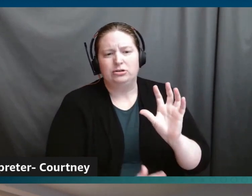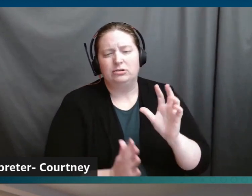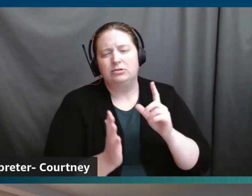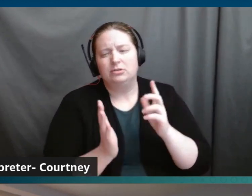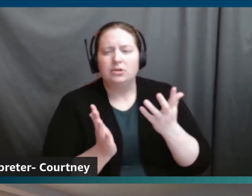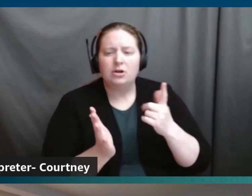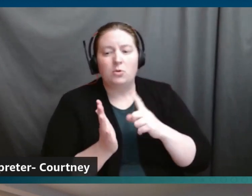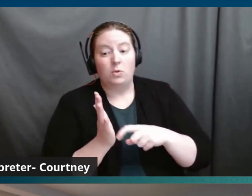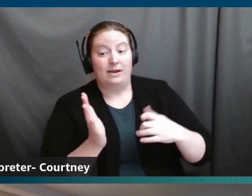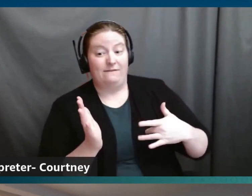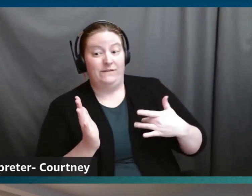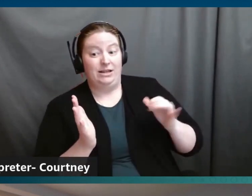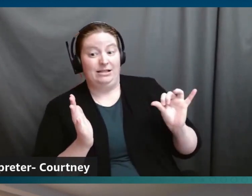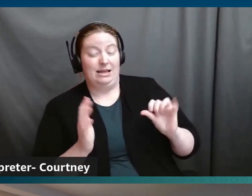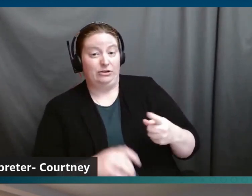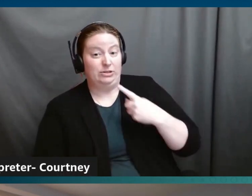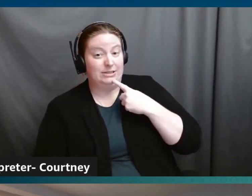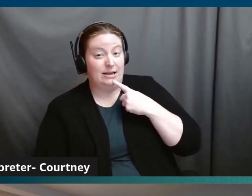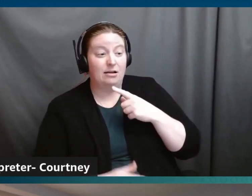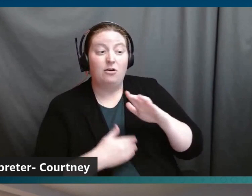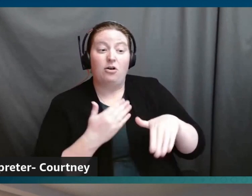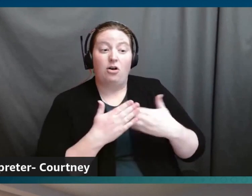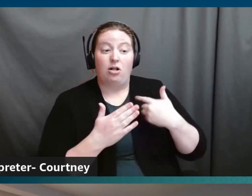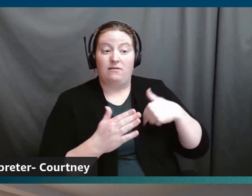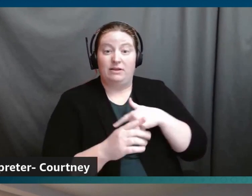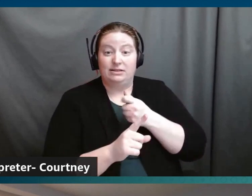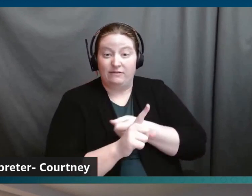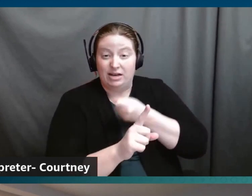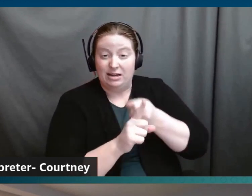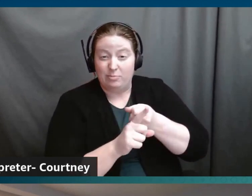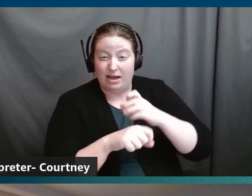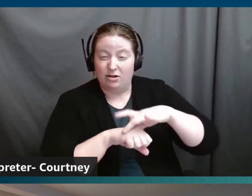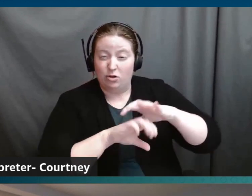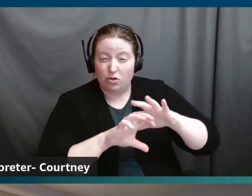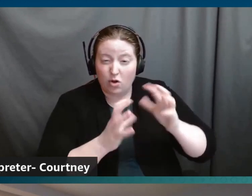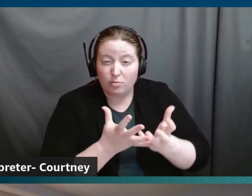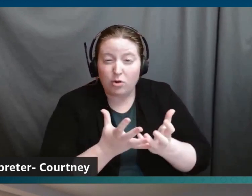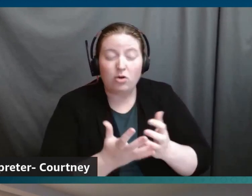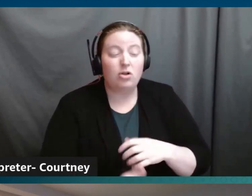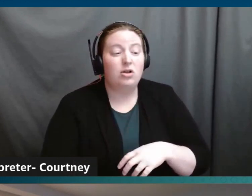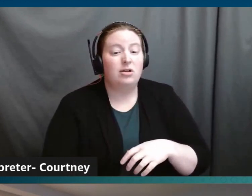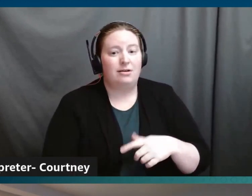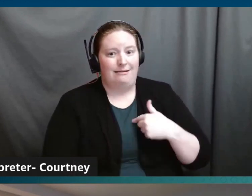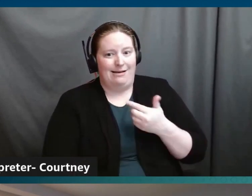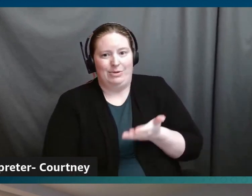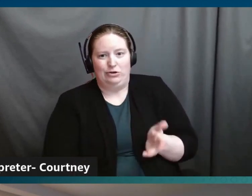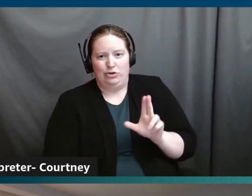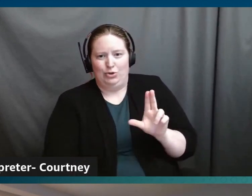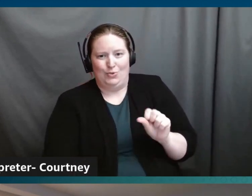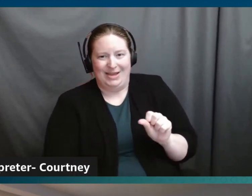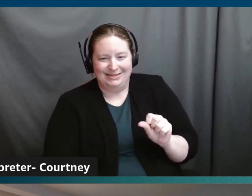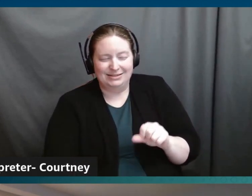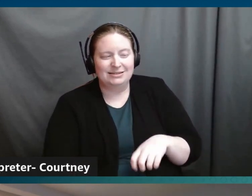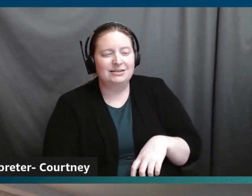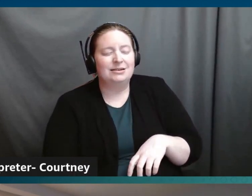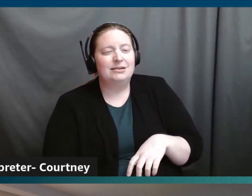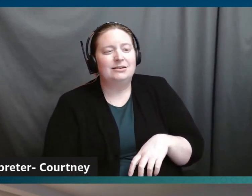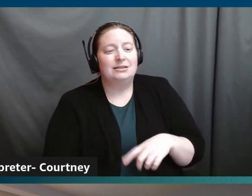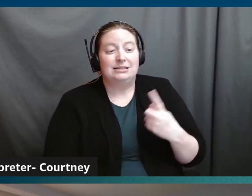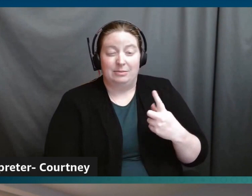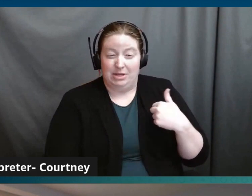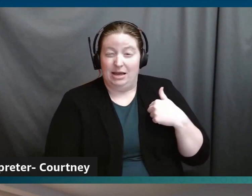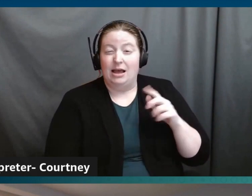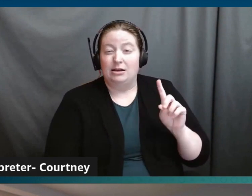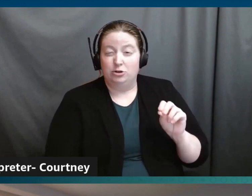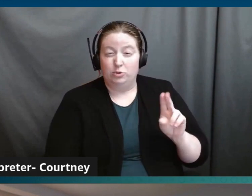is that all of us have an impact on a global basis in what we do, and an impact of something I'm based in the United States, you know, something that I do in the United States